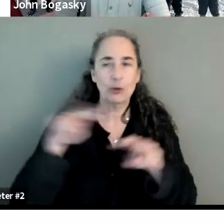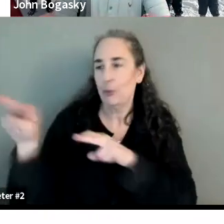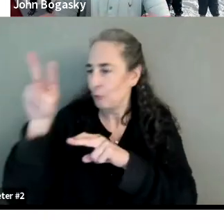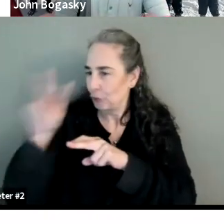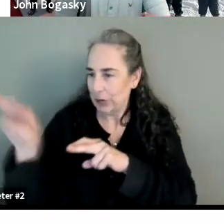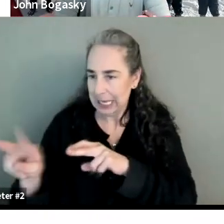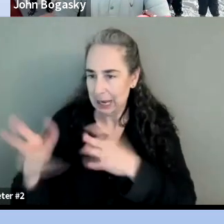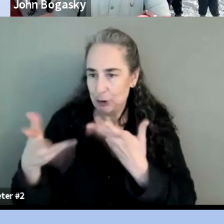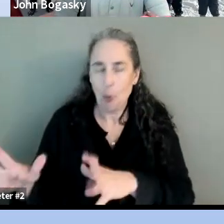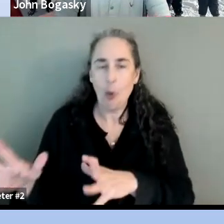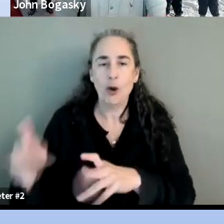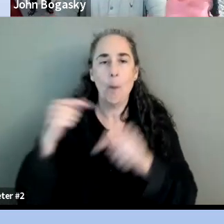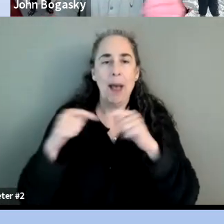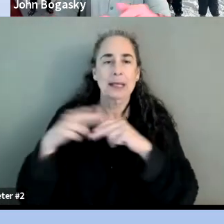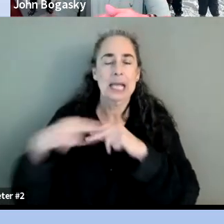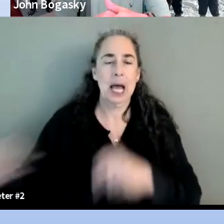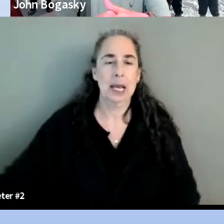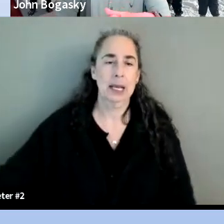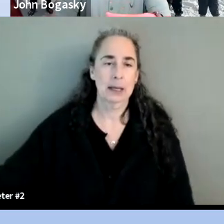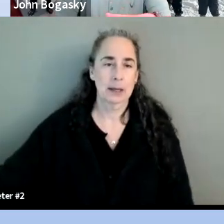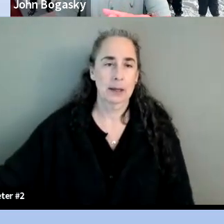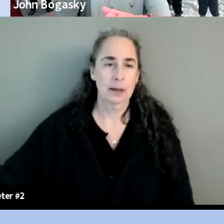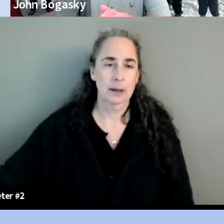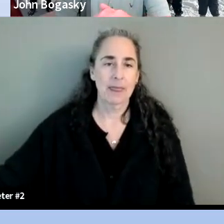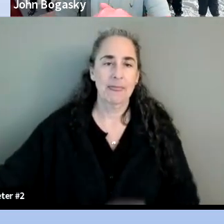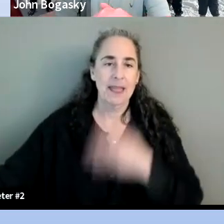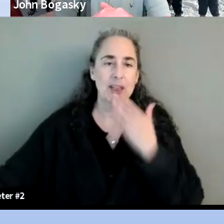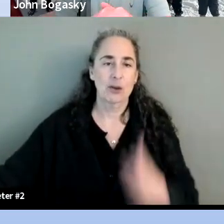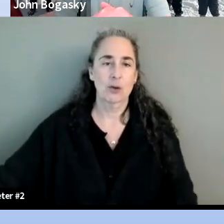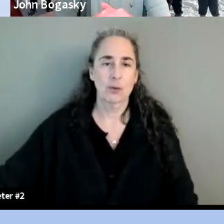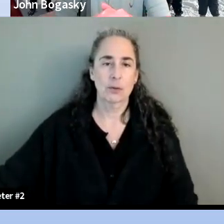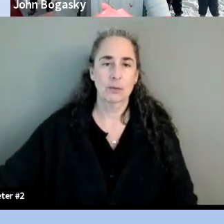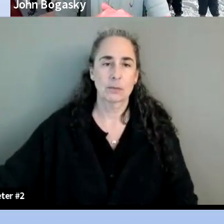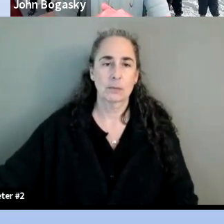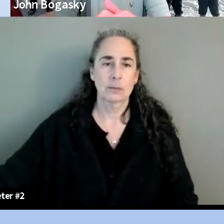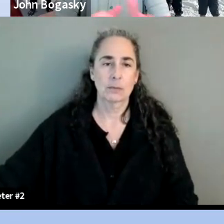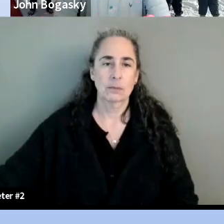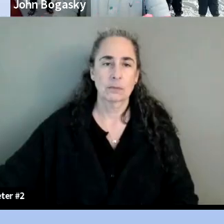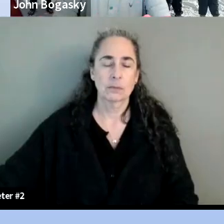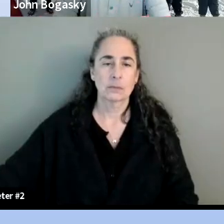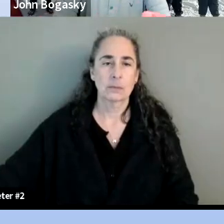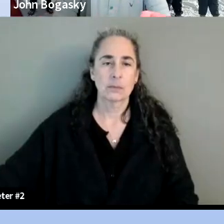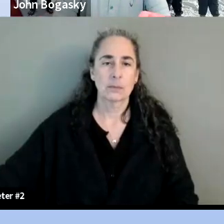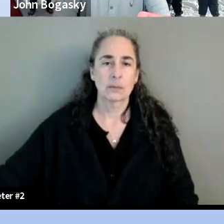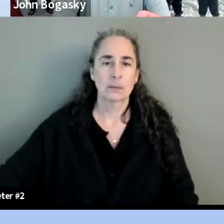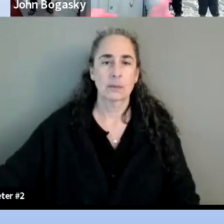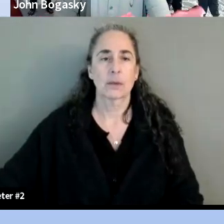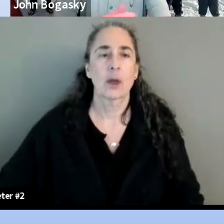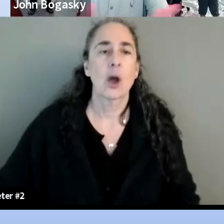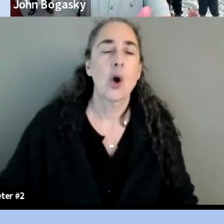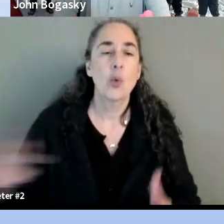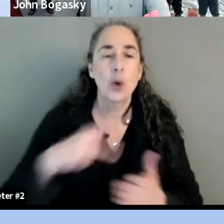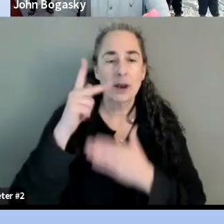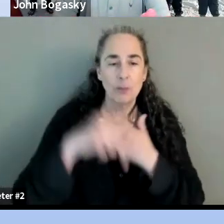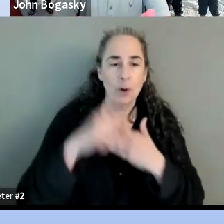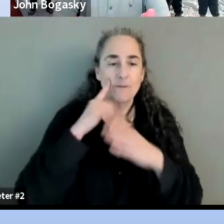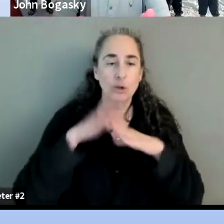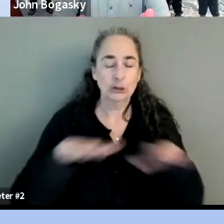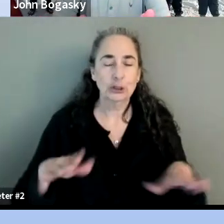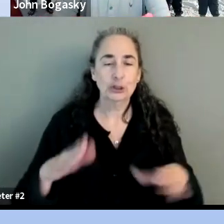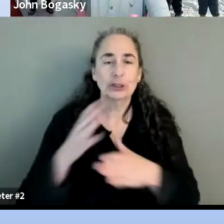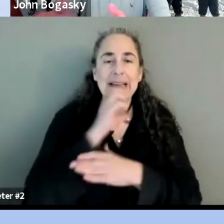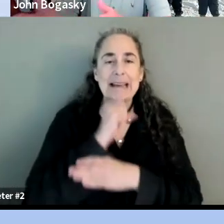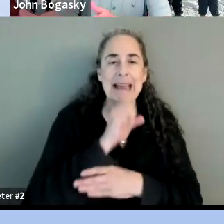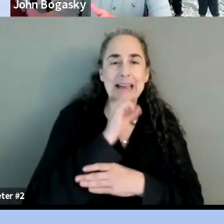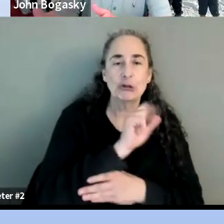that. All right. Thank you. We have programs for children. Ages 3 to 7 in our young